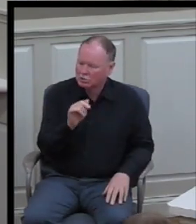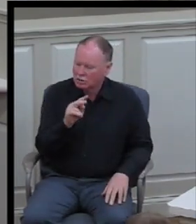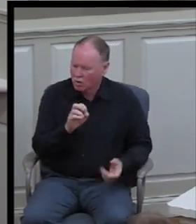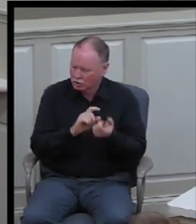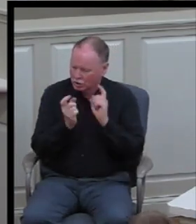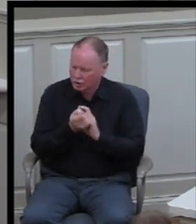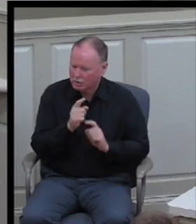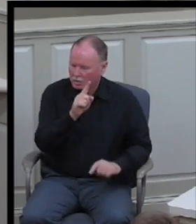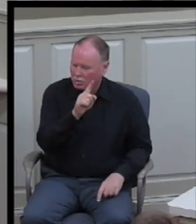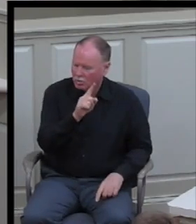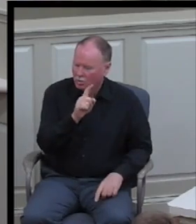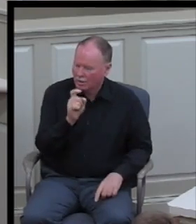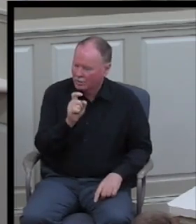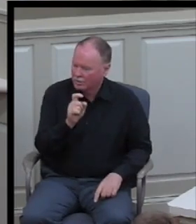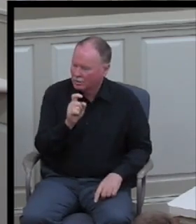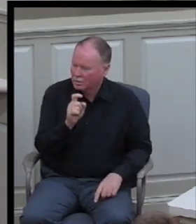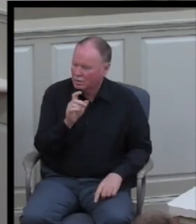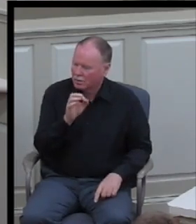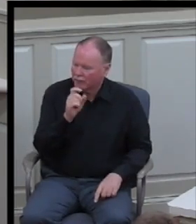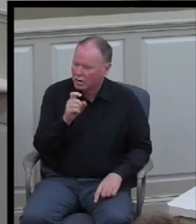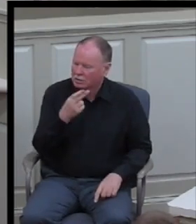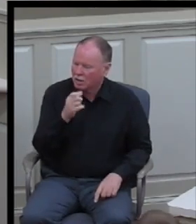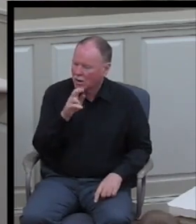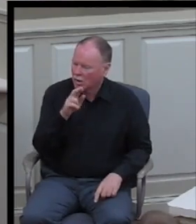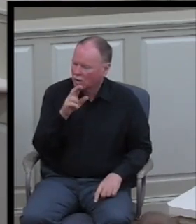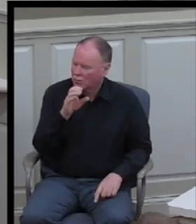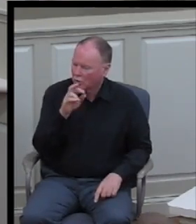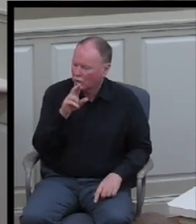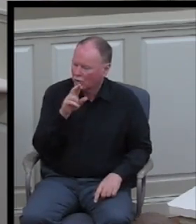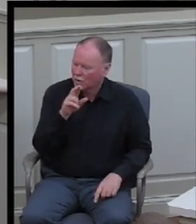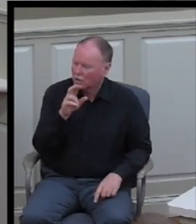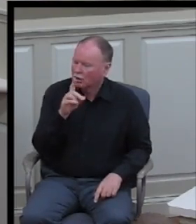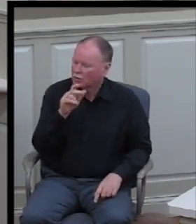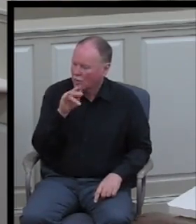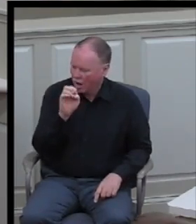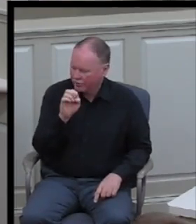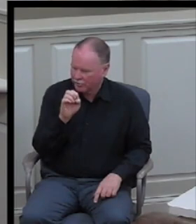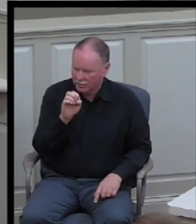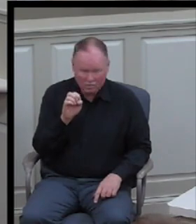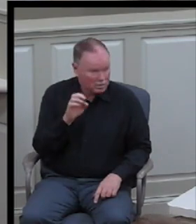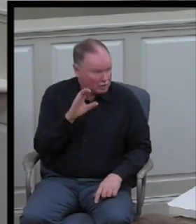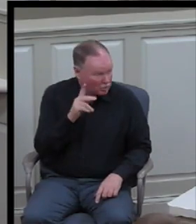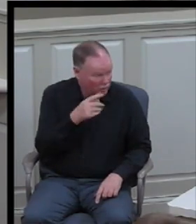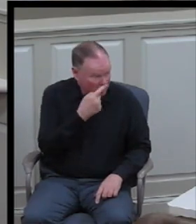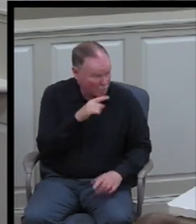change at 100 Fox Harbor Drive. Madam Clerk, you want to read this?